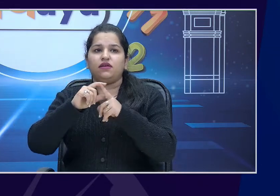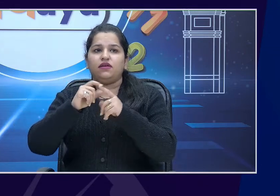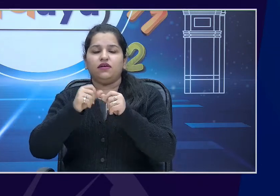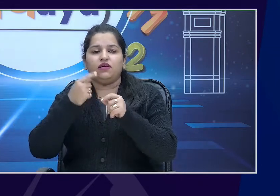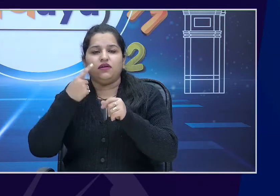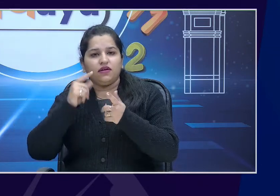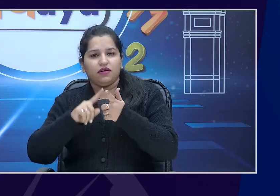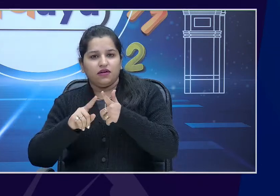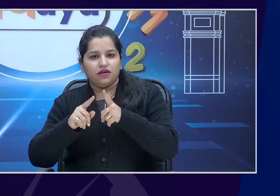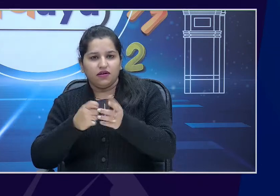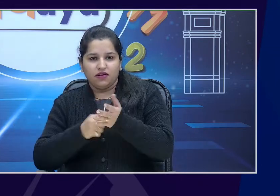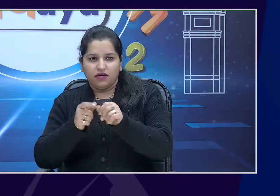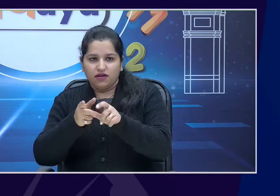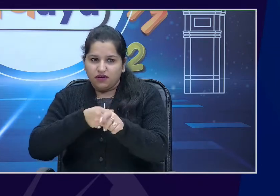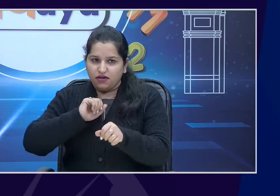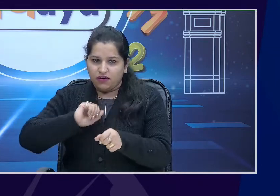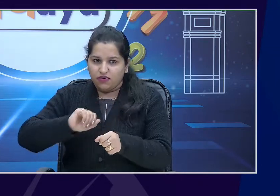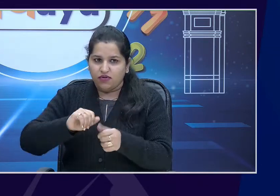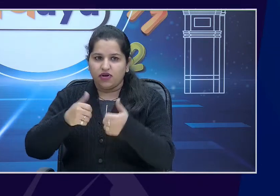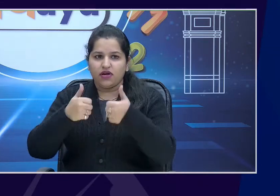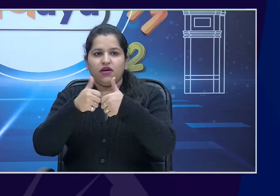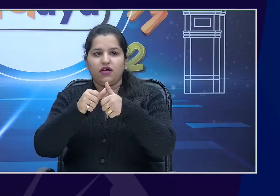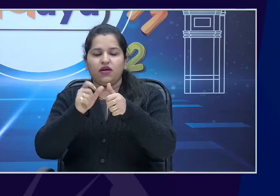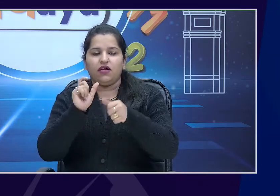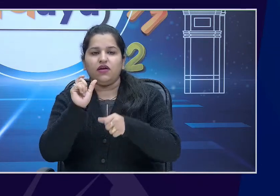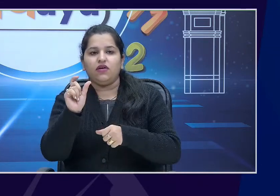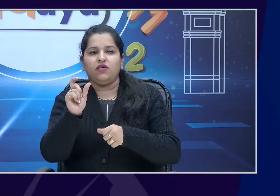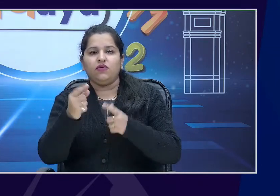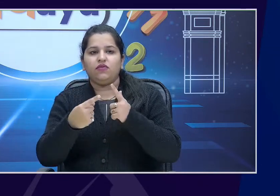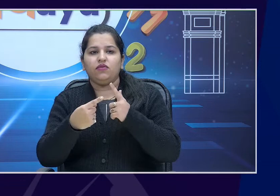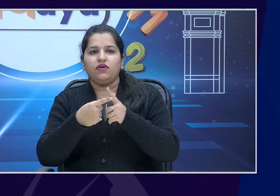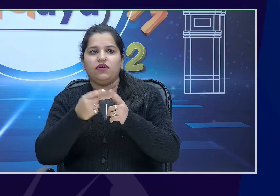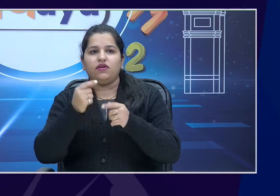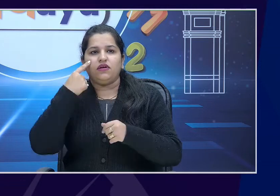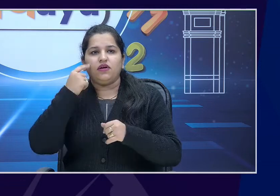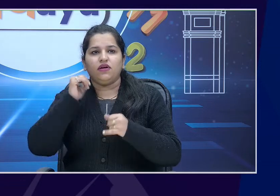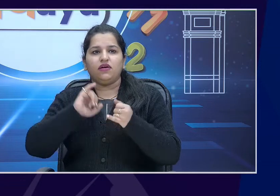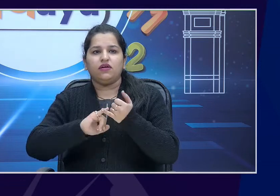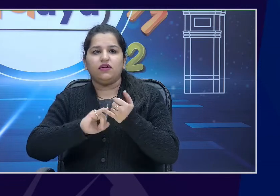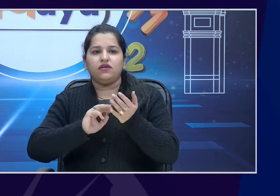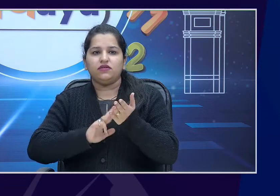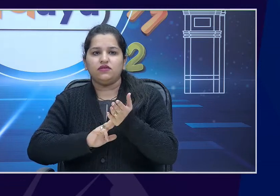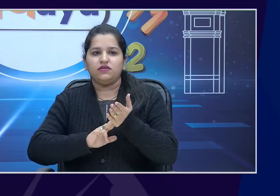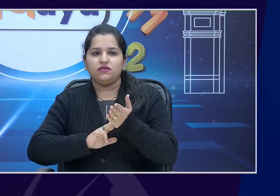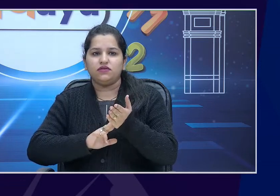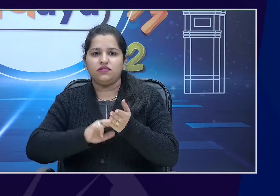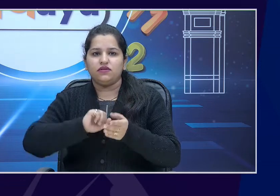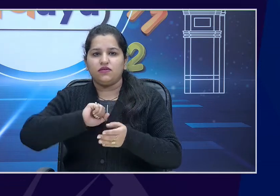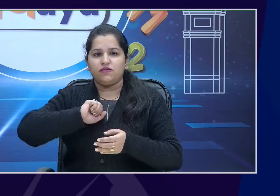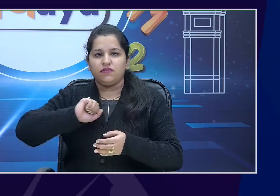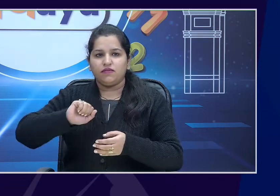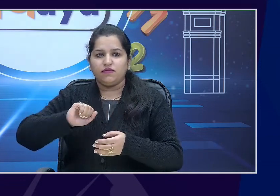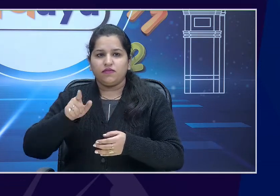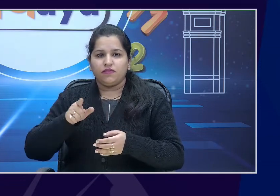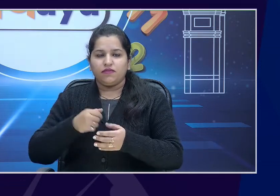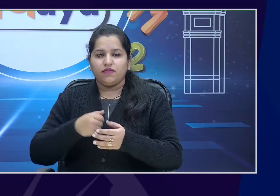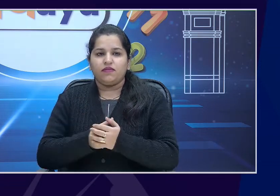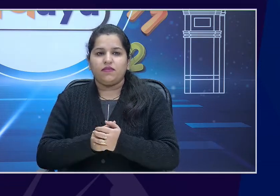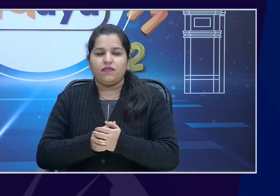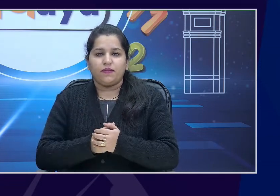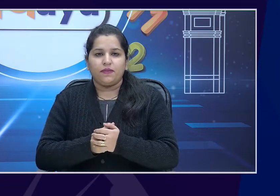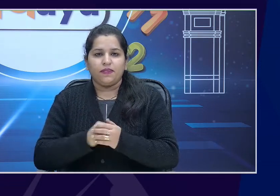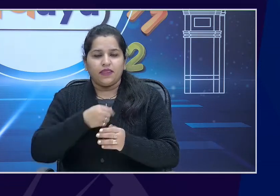Okay, ma'am. Okay, then we have another diary which actually it is a children's, it is called, I'll show you